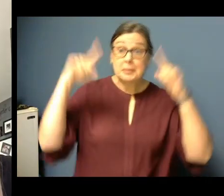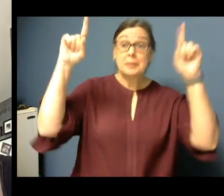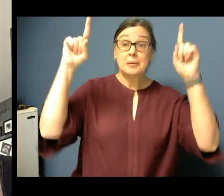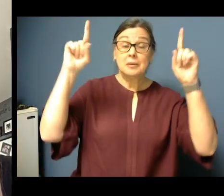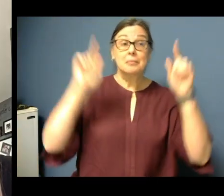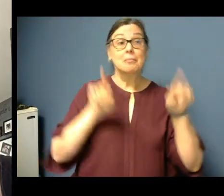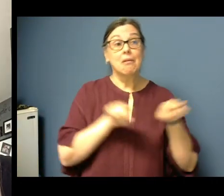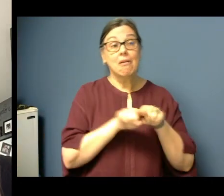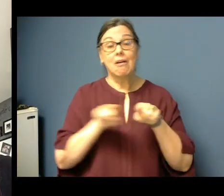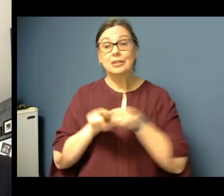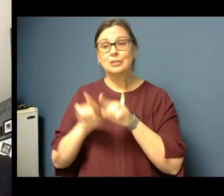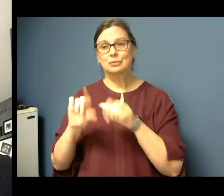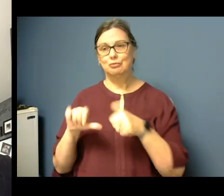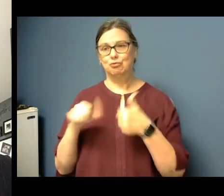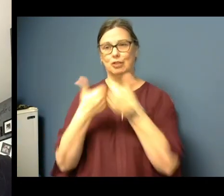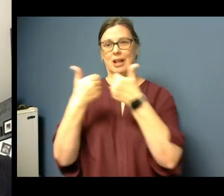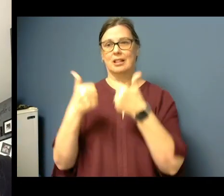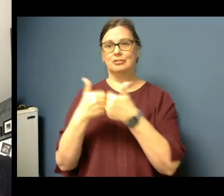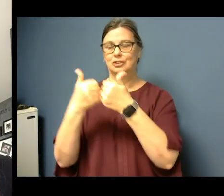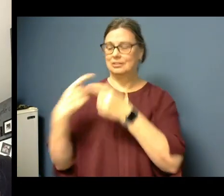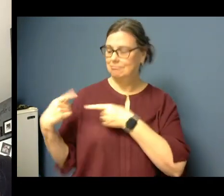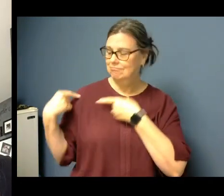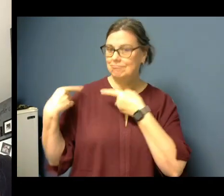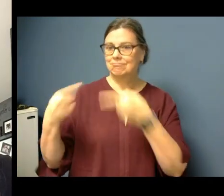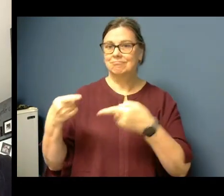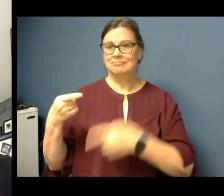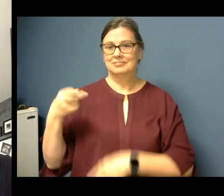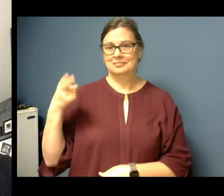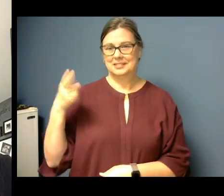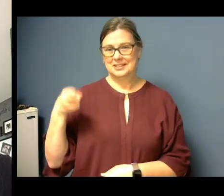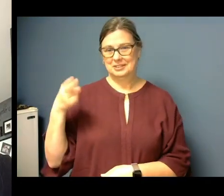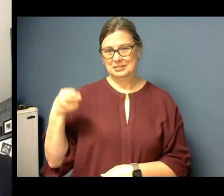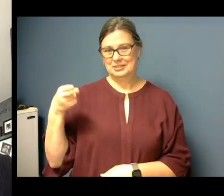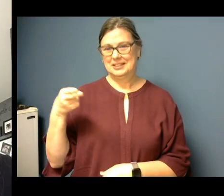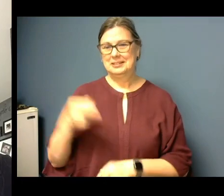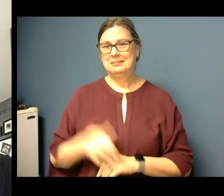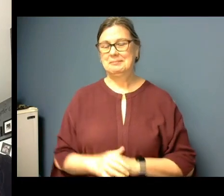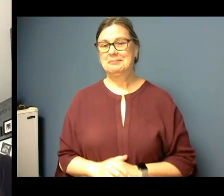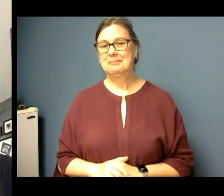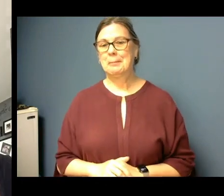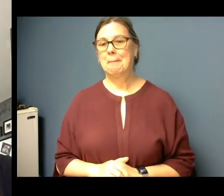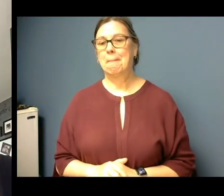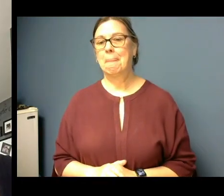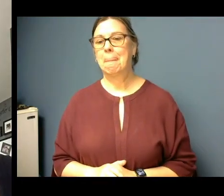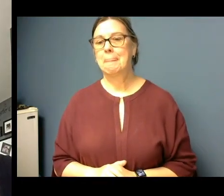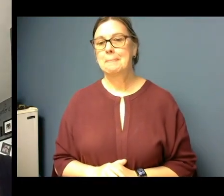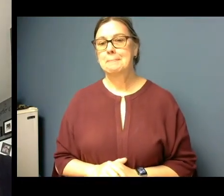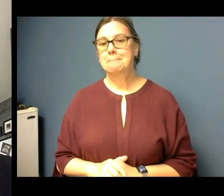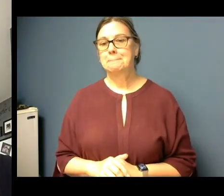So here's the letter X from Rad American Women A to Z.